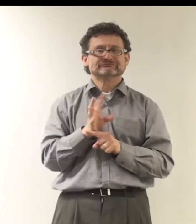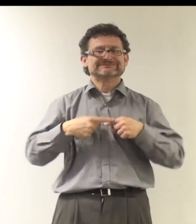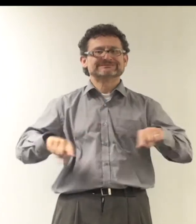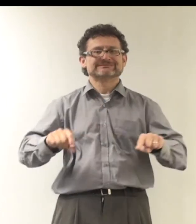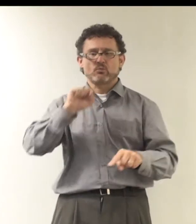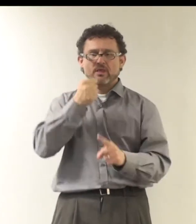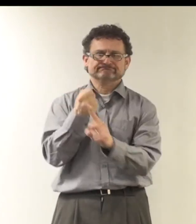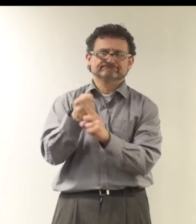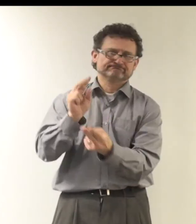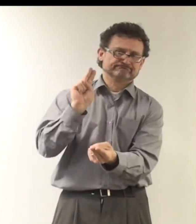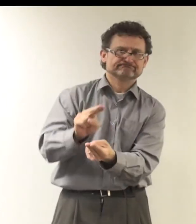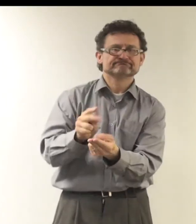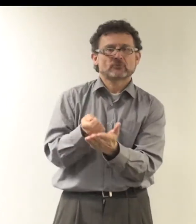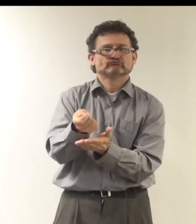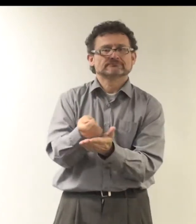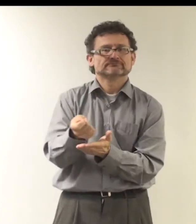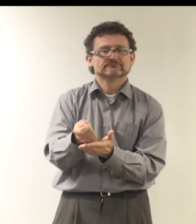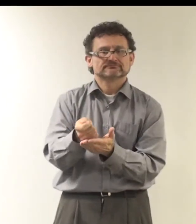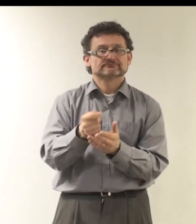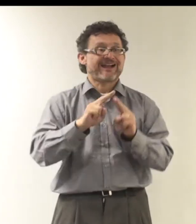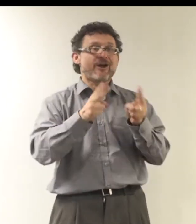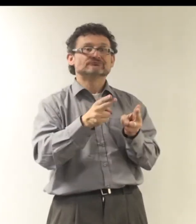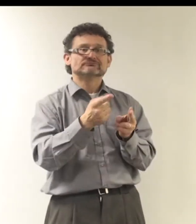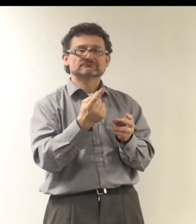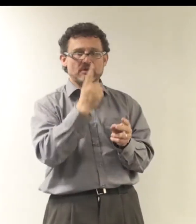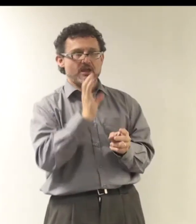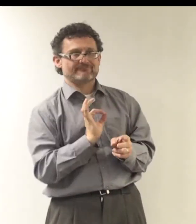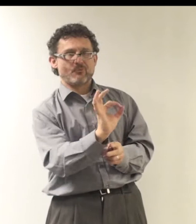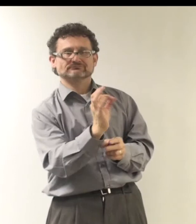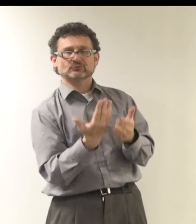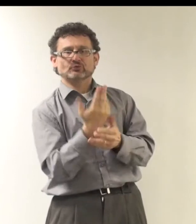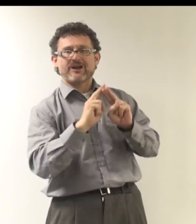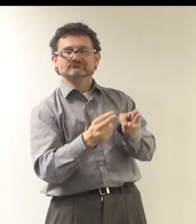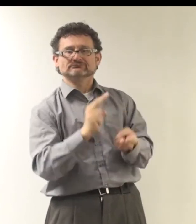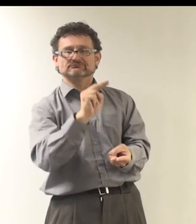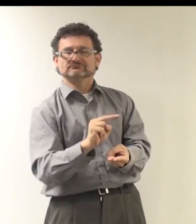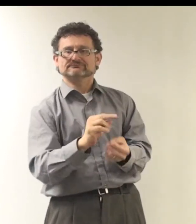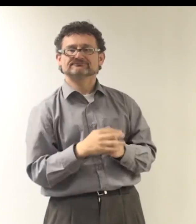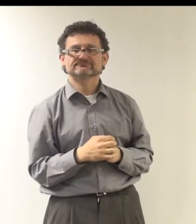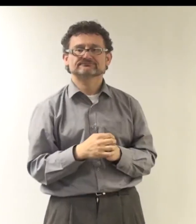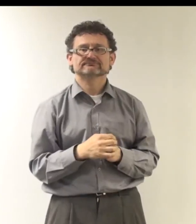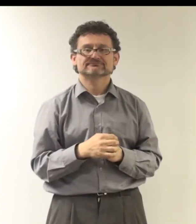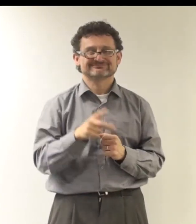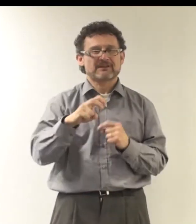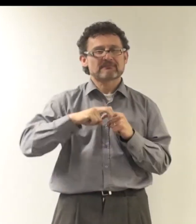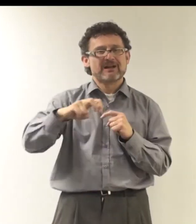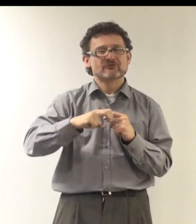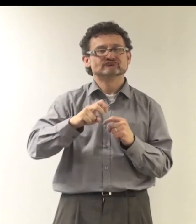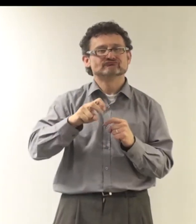on. We would start by cleaning up London's filthy air, an invisible problem that still people are not taking